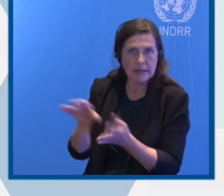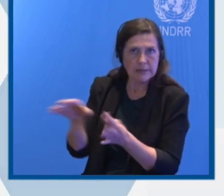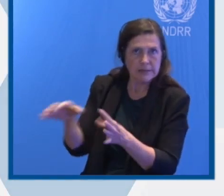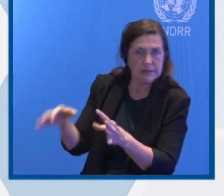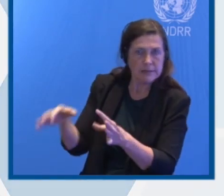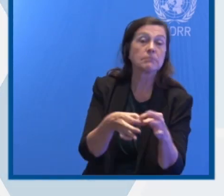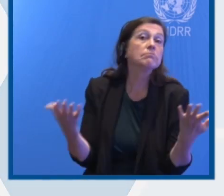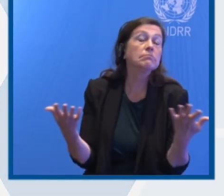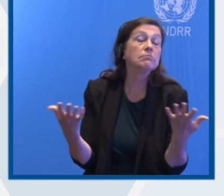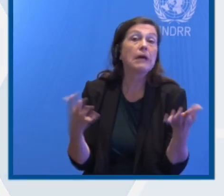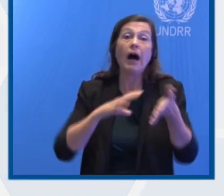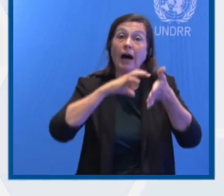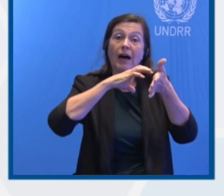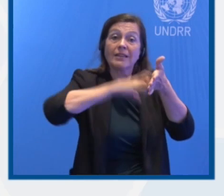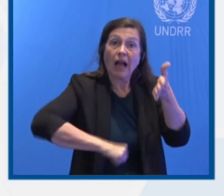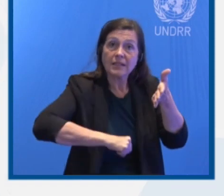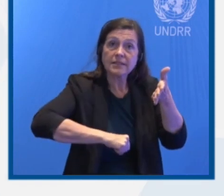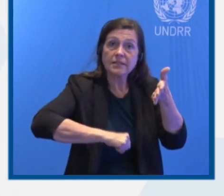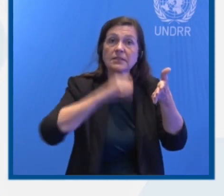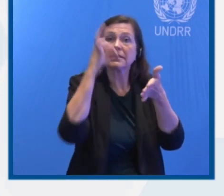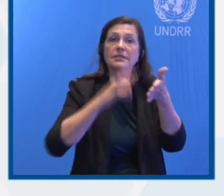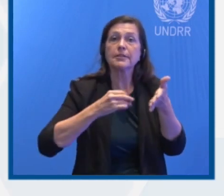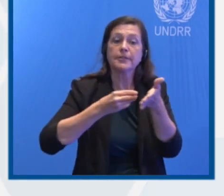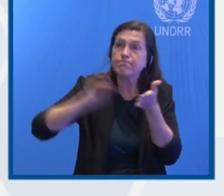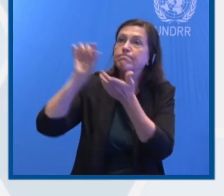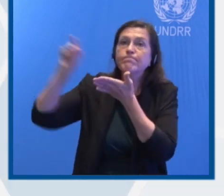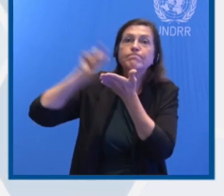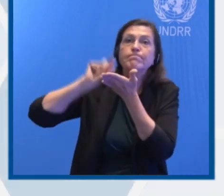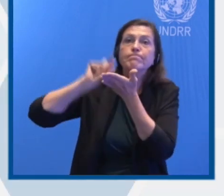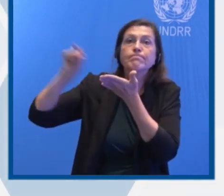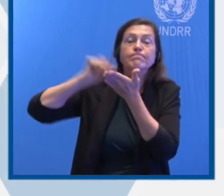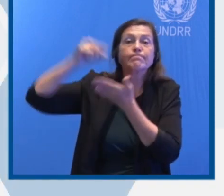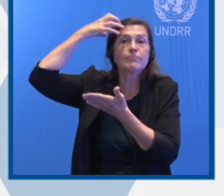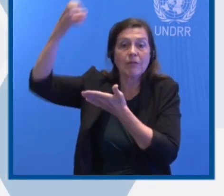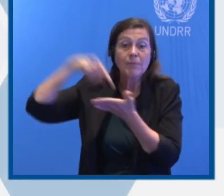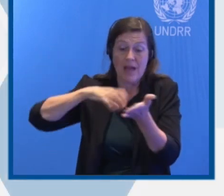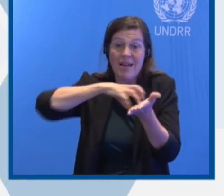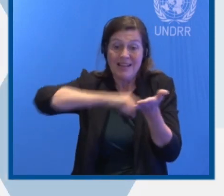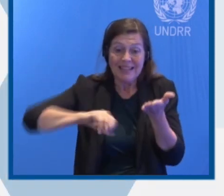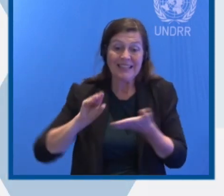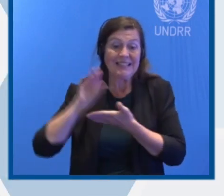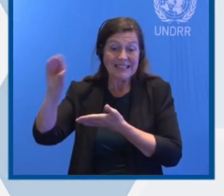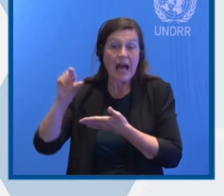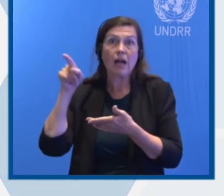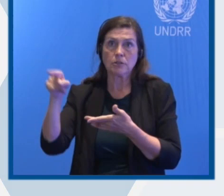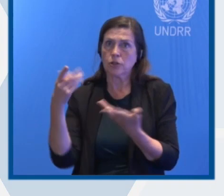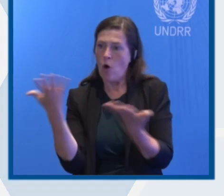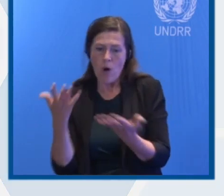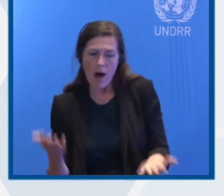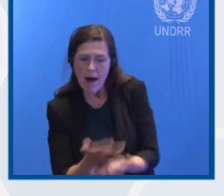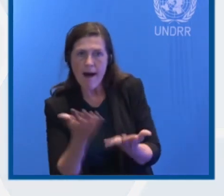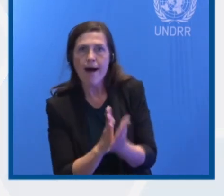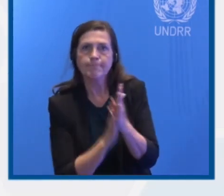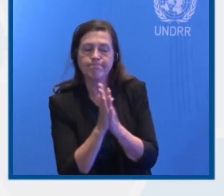tax fees and lower tax. And I think that what is the most